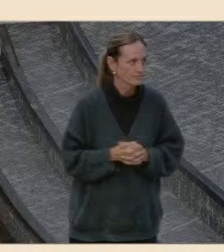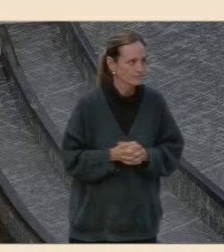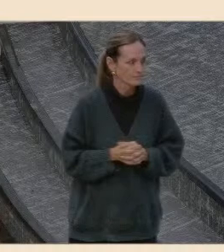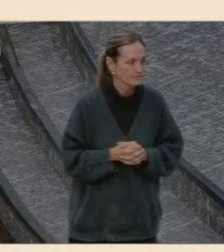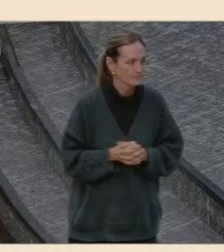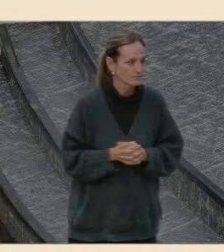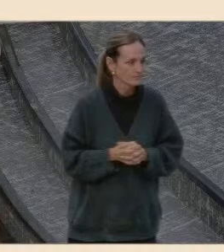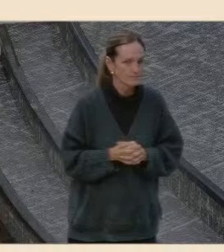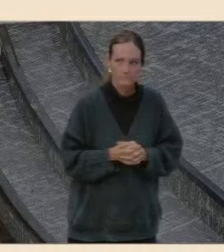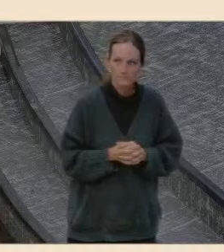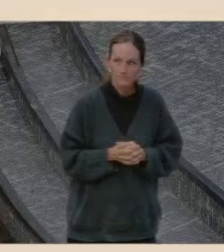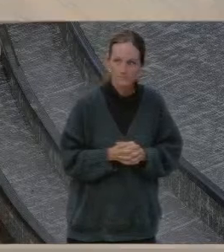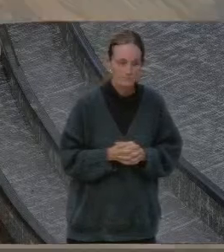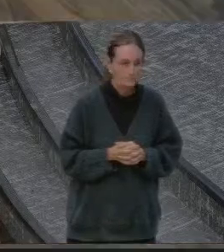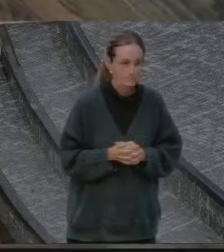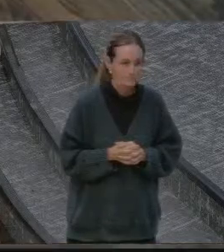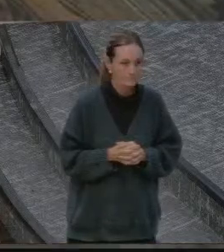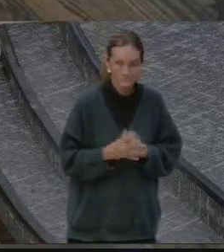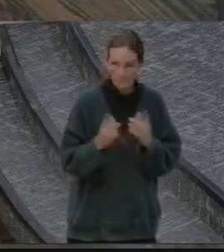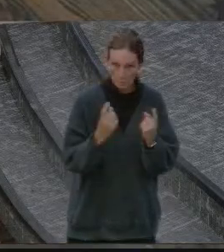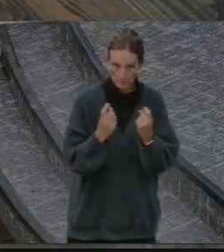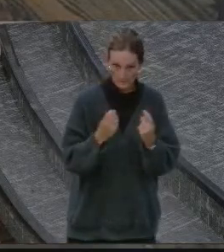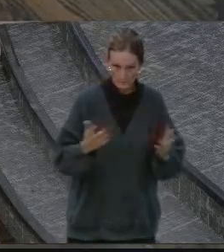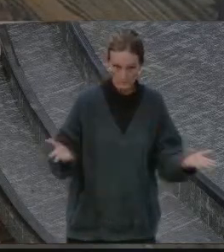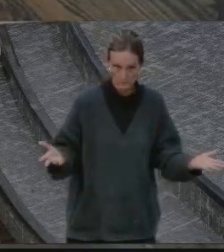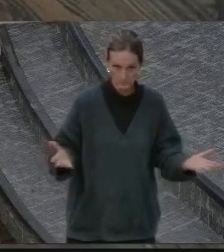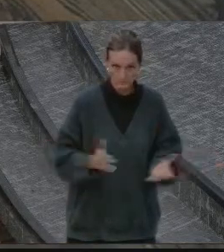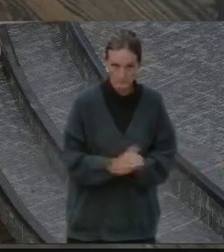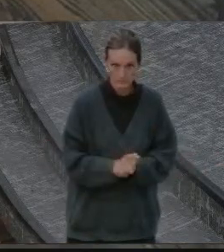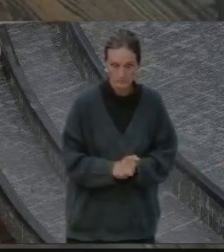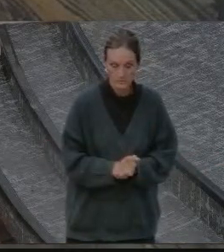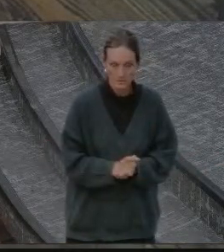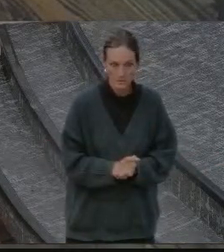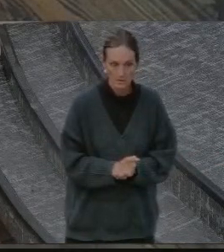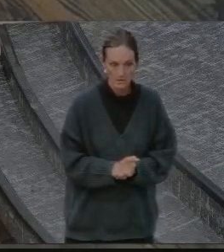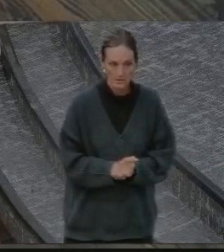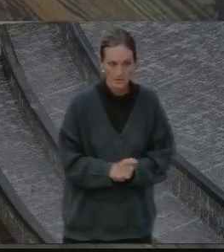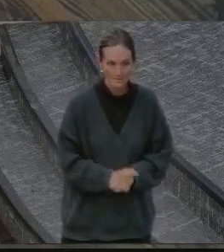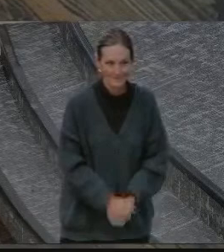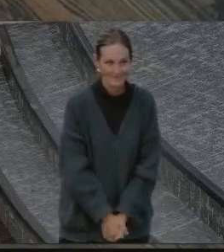And are there any questions of me?